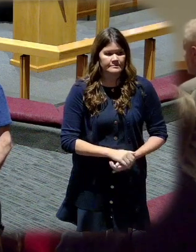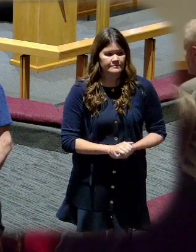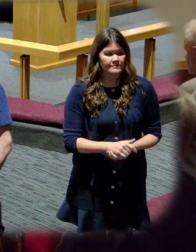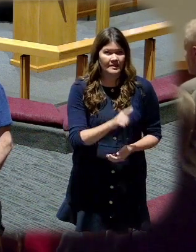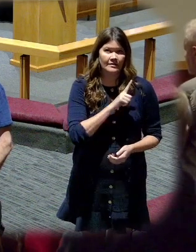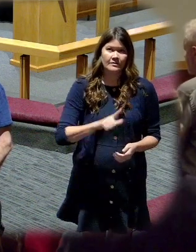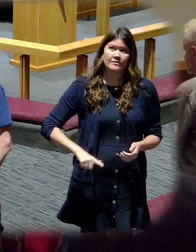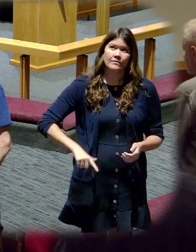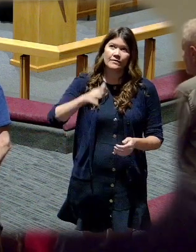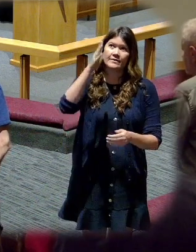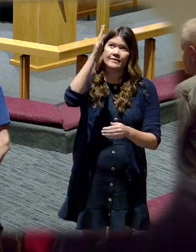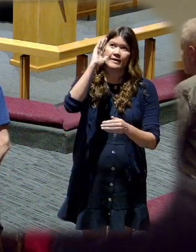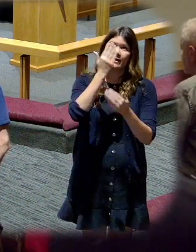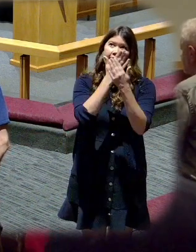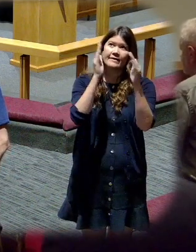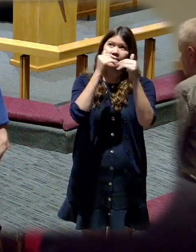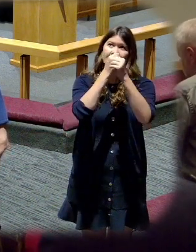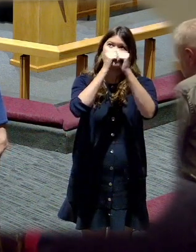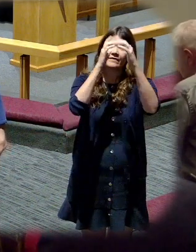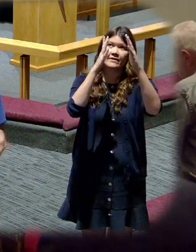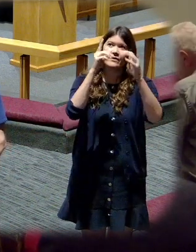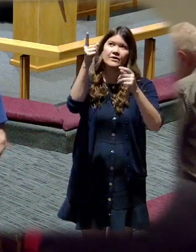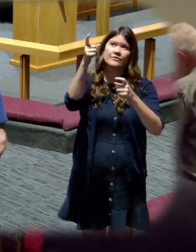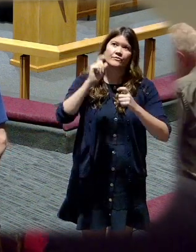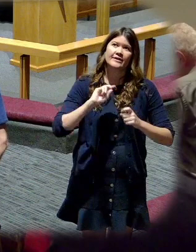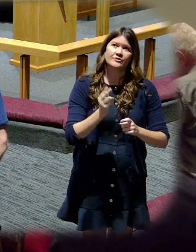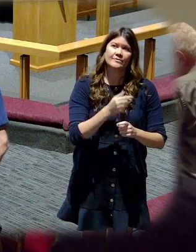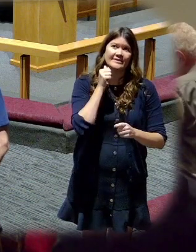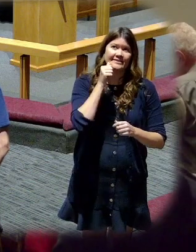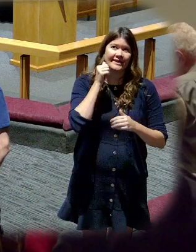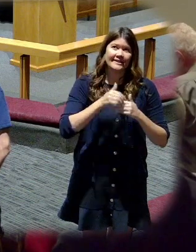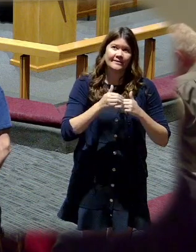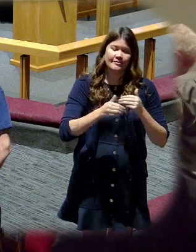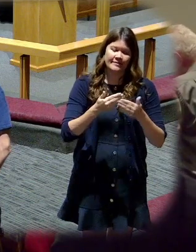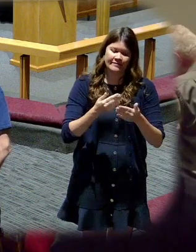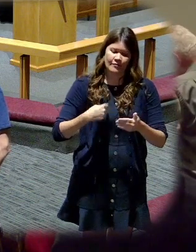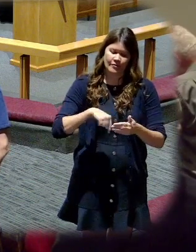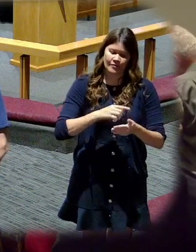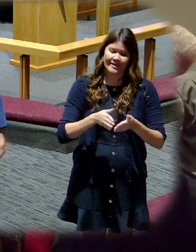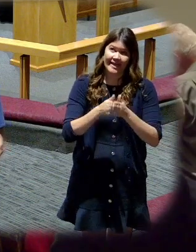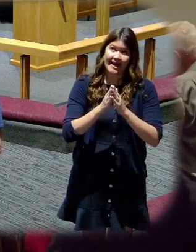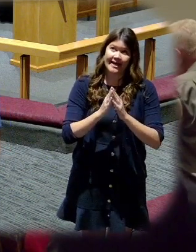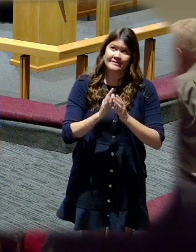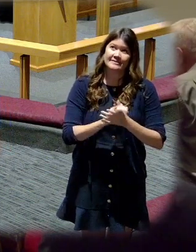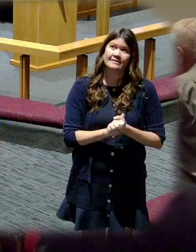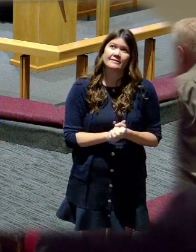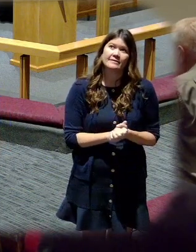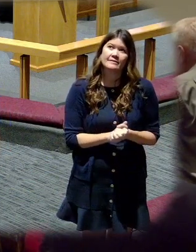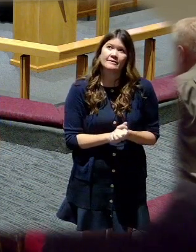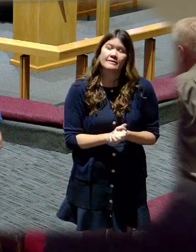Lord God, our Heavenly Father, You provide us daily bread even before we ask.